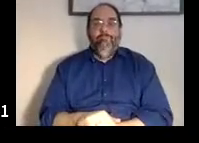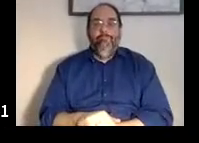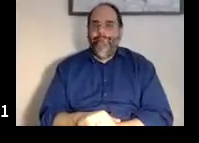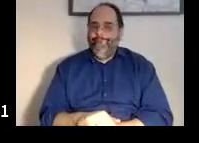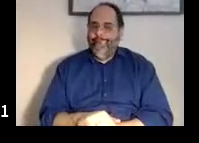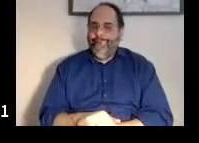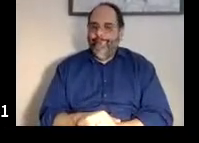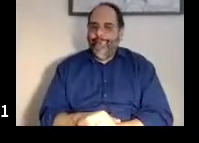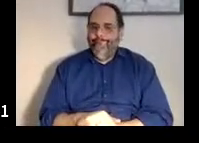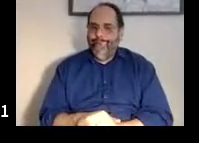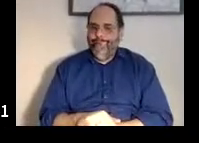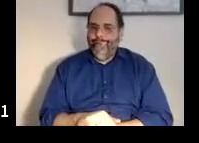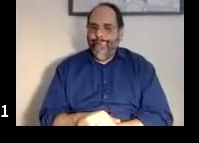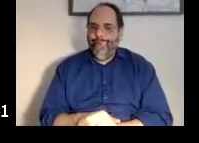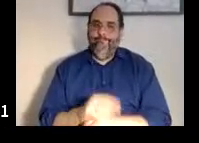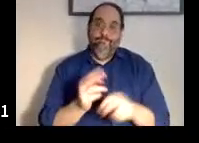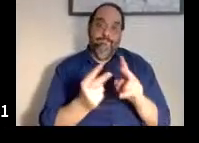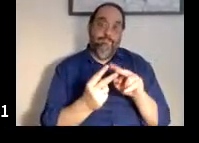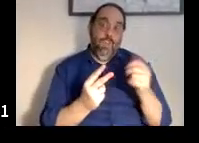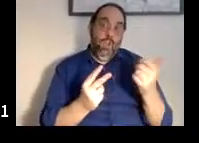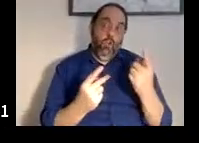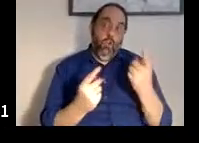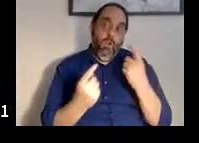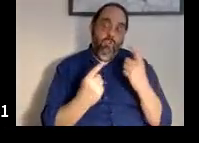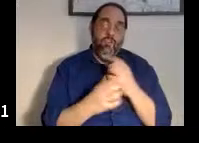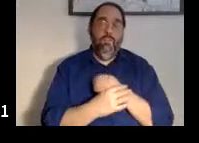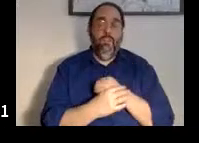Let's look at a couple others here.